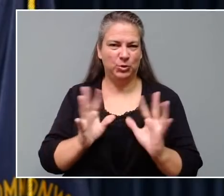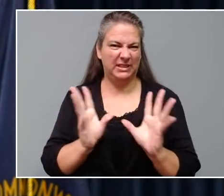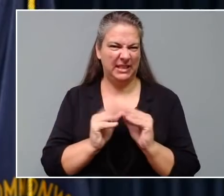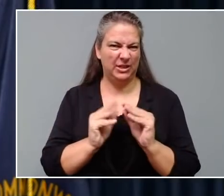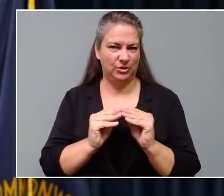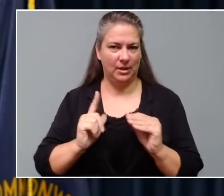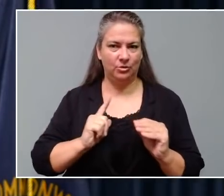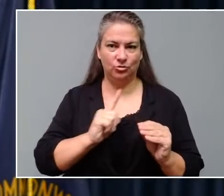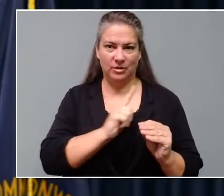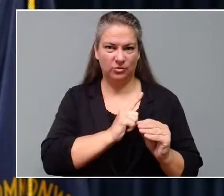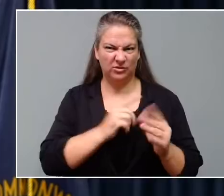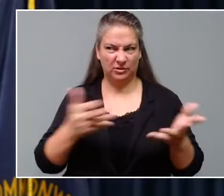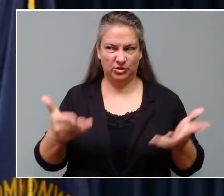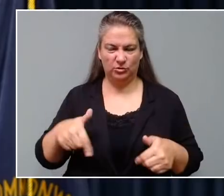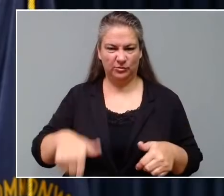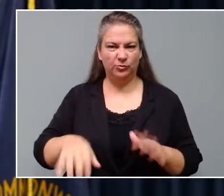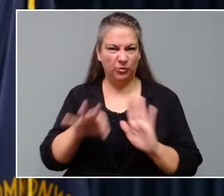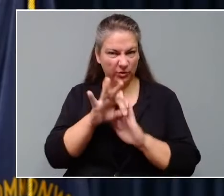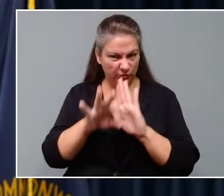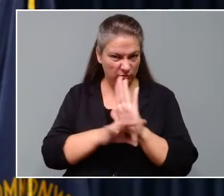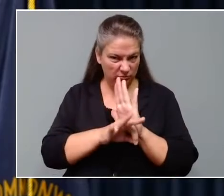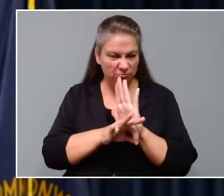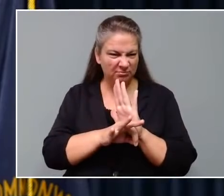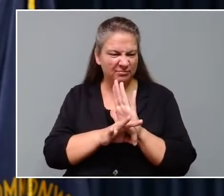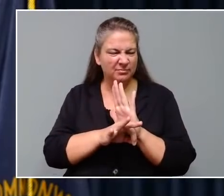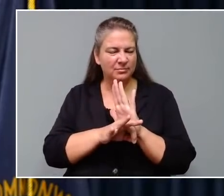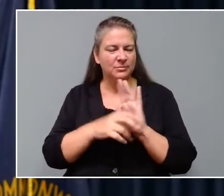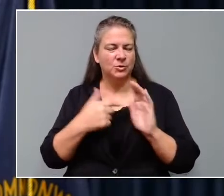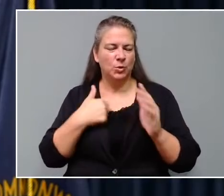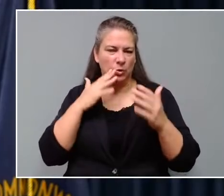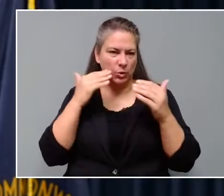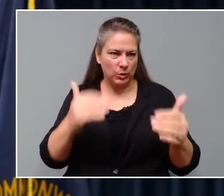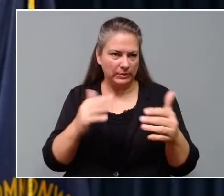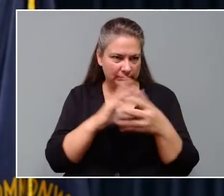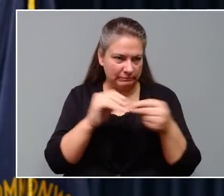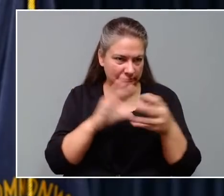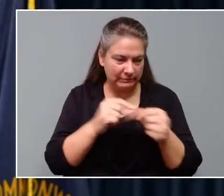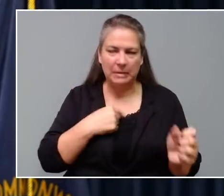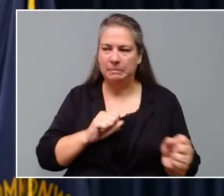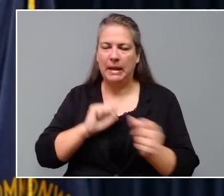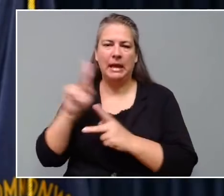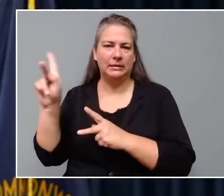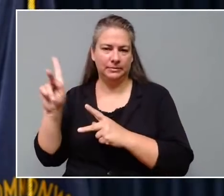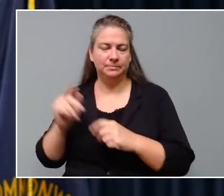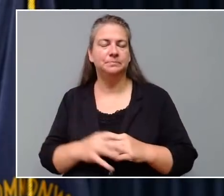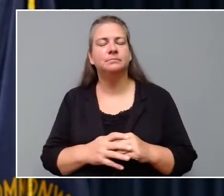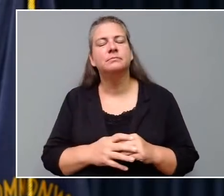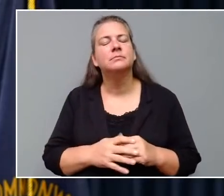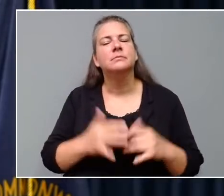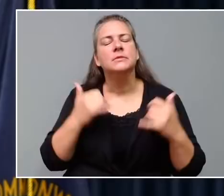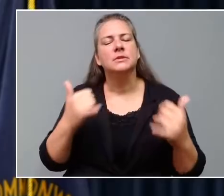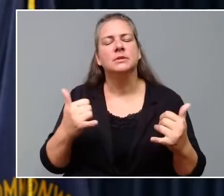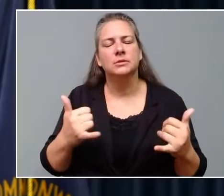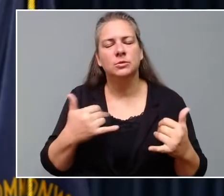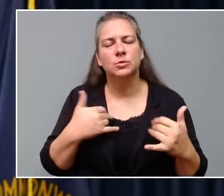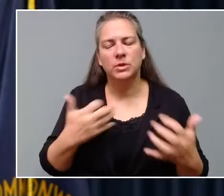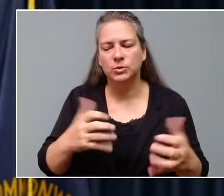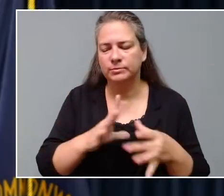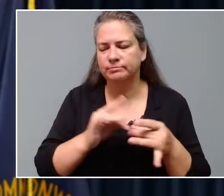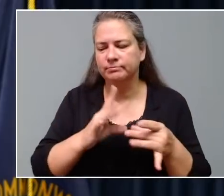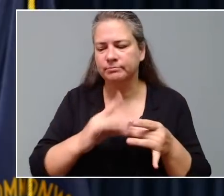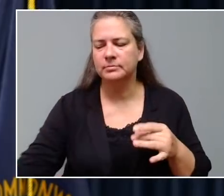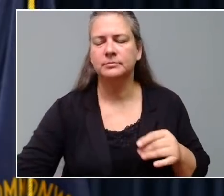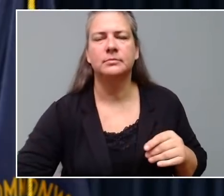Frankfurt. So we'll do this and get back to it. First, let me say we continue to see